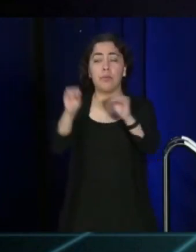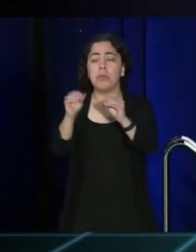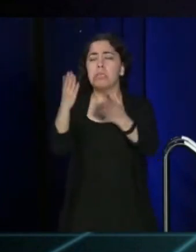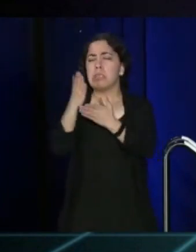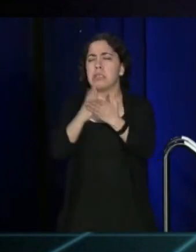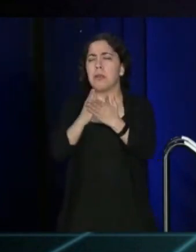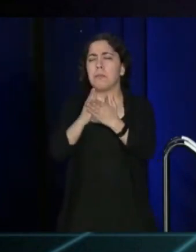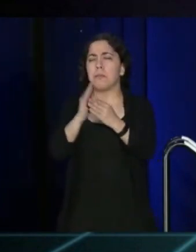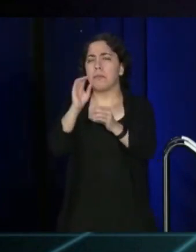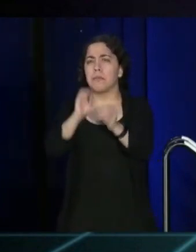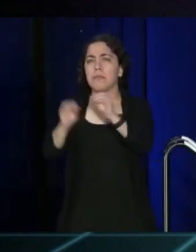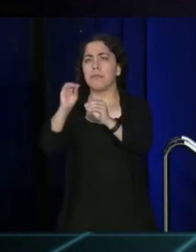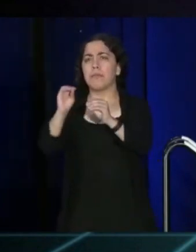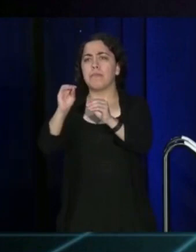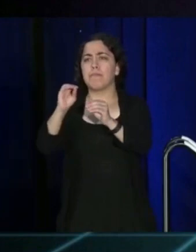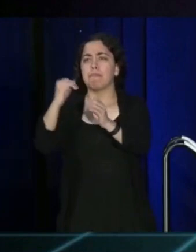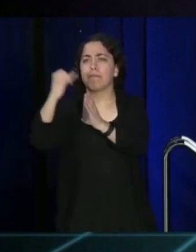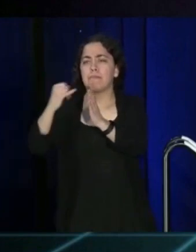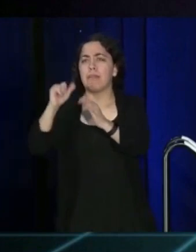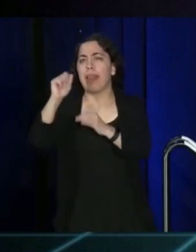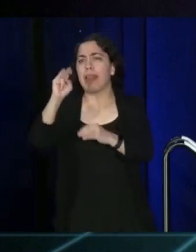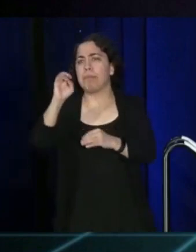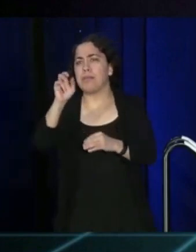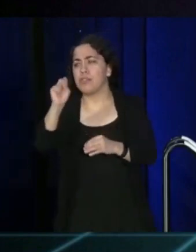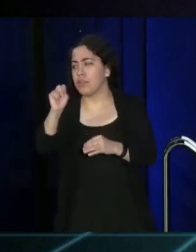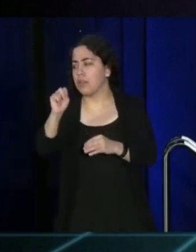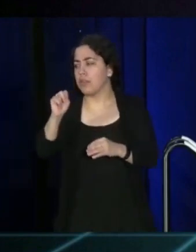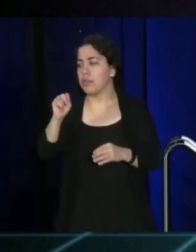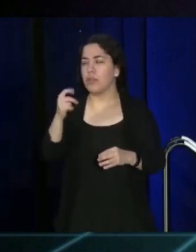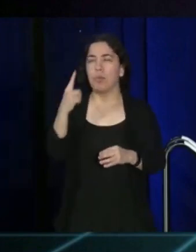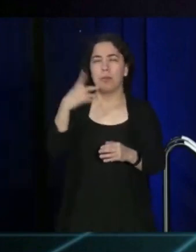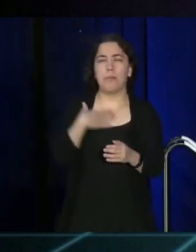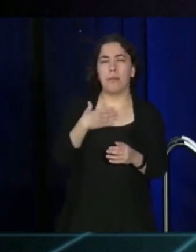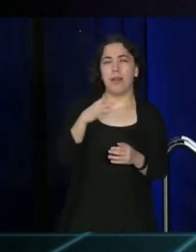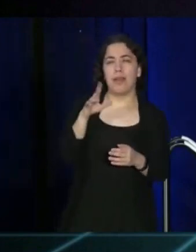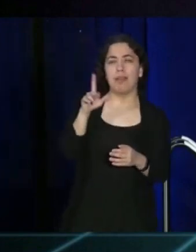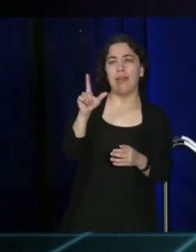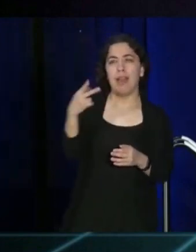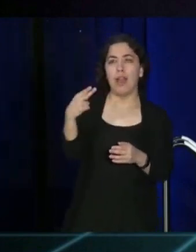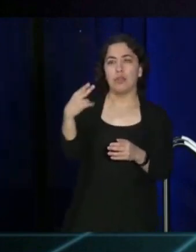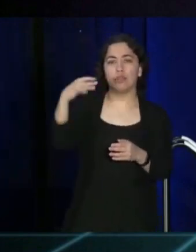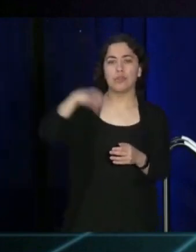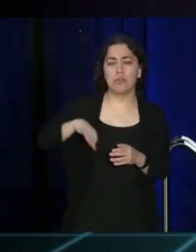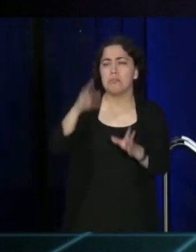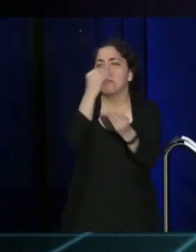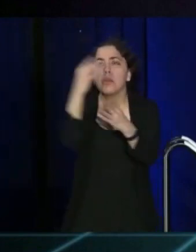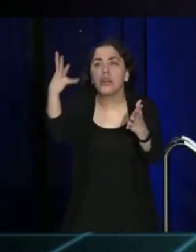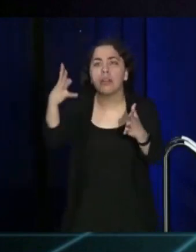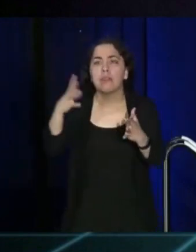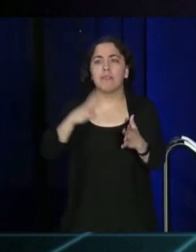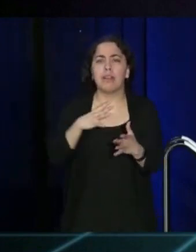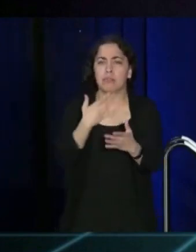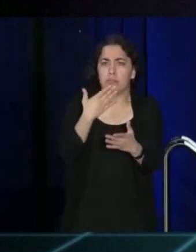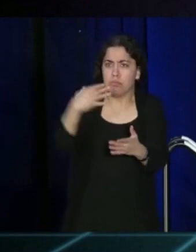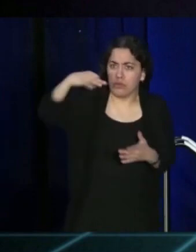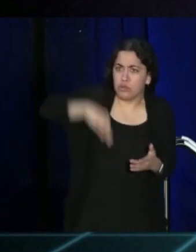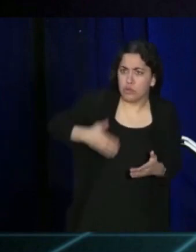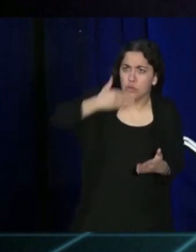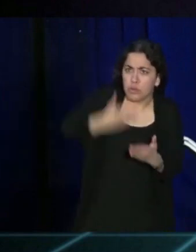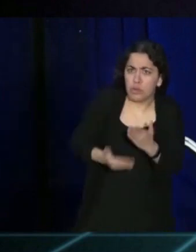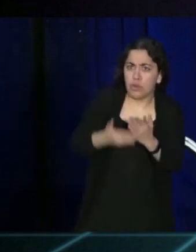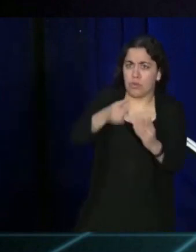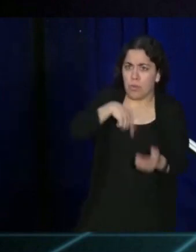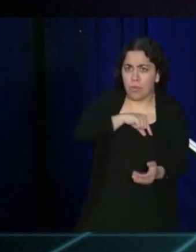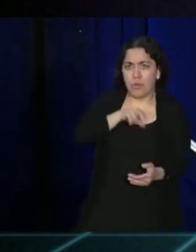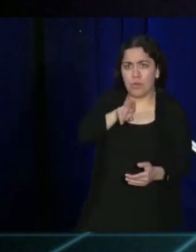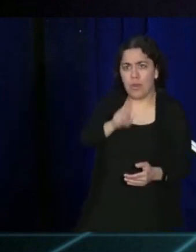that kills my one of my Lighthouse scores. I don't care. It's a good UX. I don't care about numbers. I care about the UX, and the UX